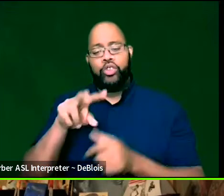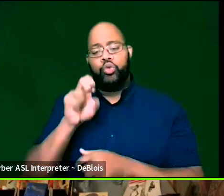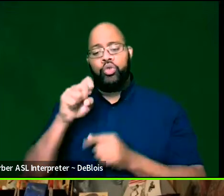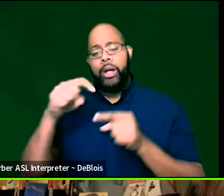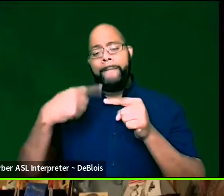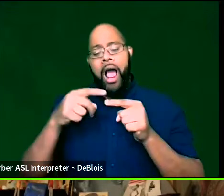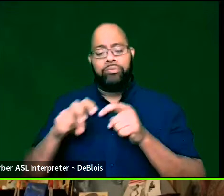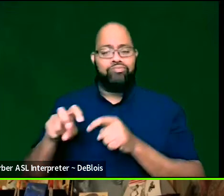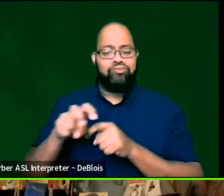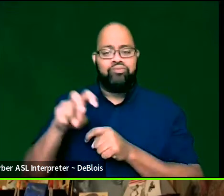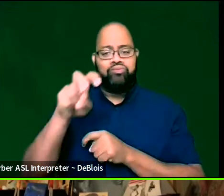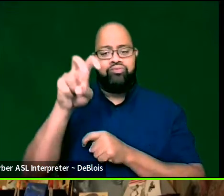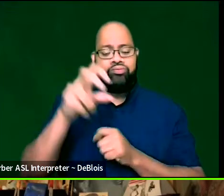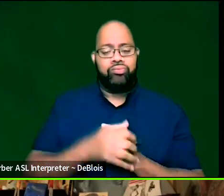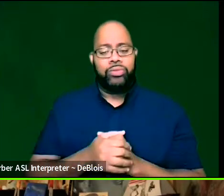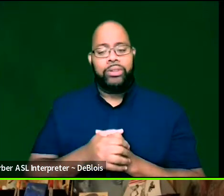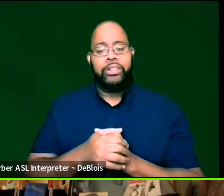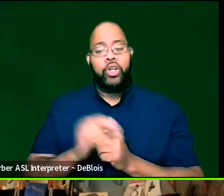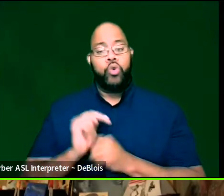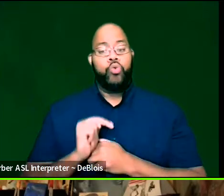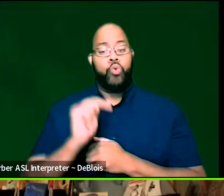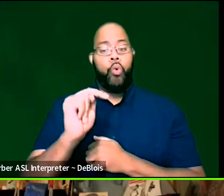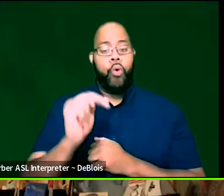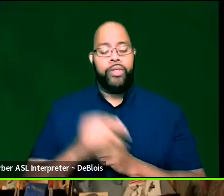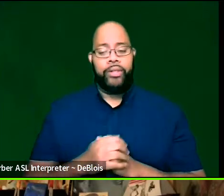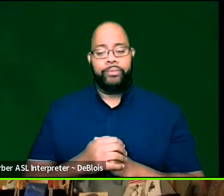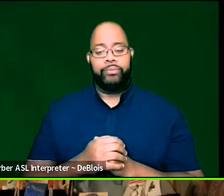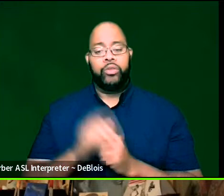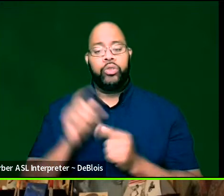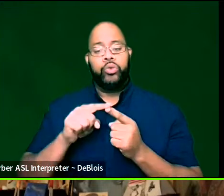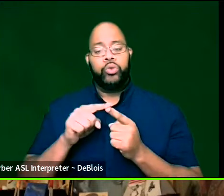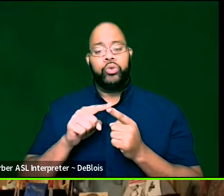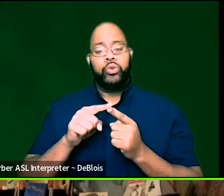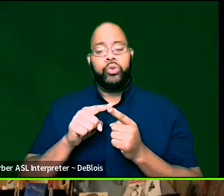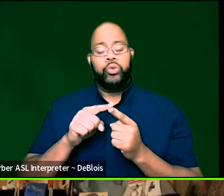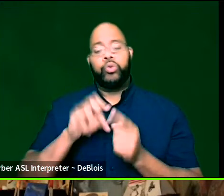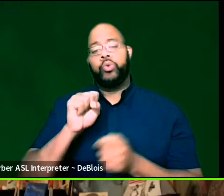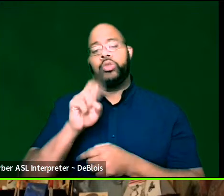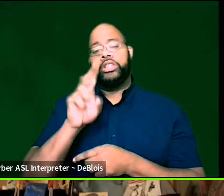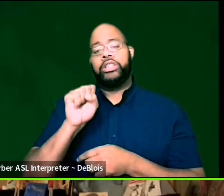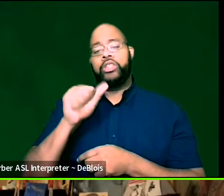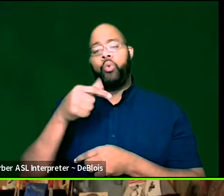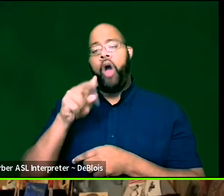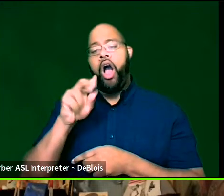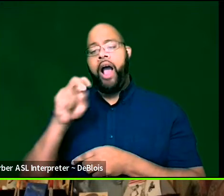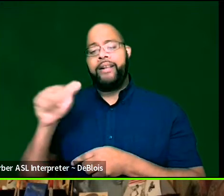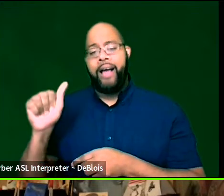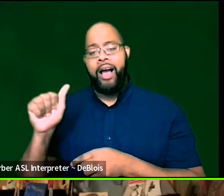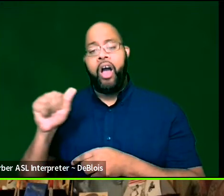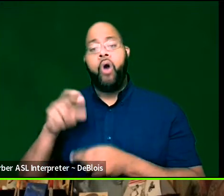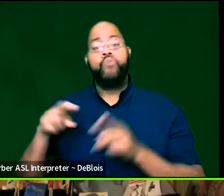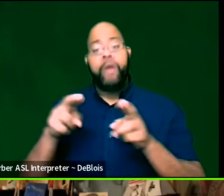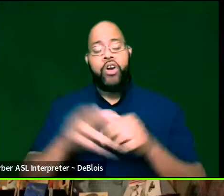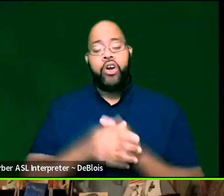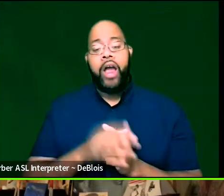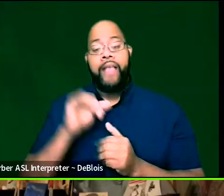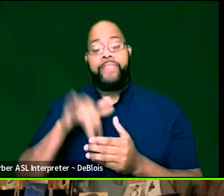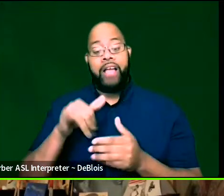200-mile journey due north up to the Susquehanna River, and the Chesapeake Bay represents